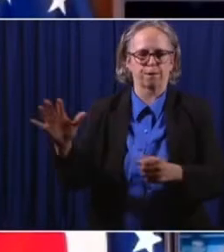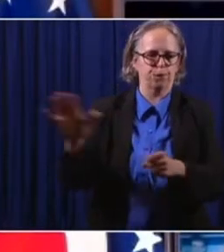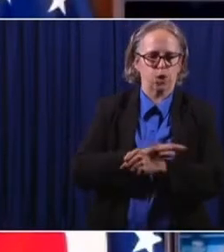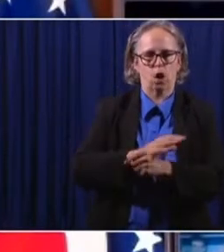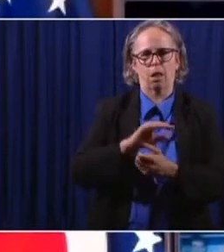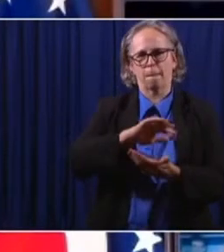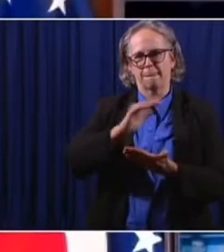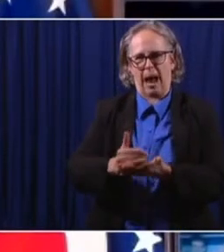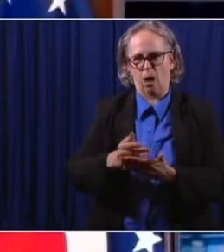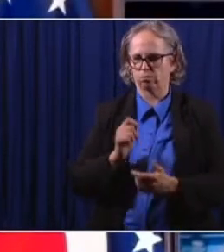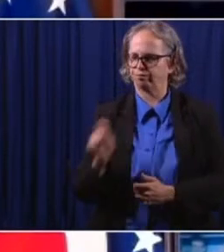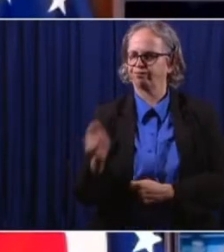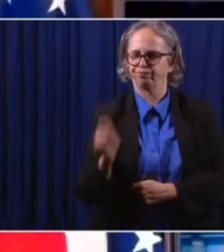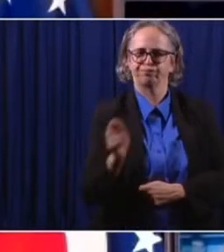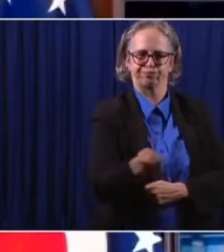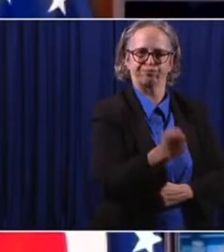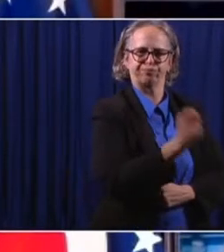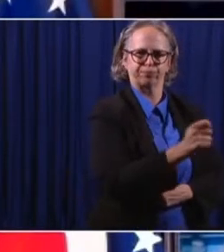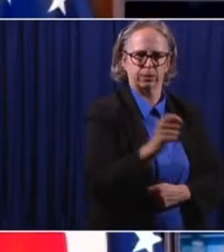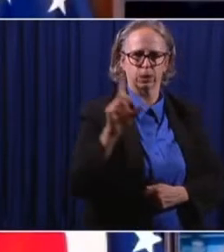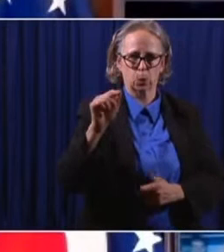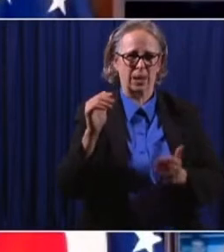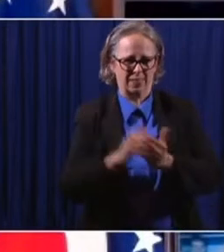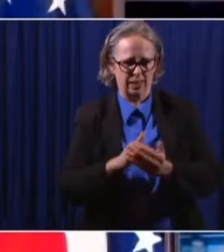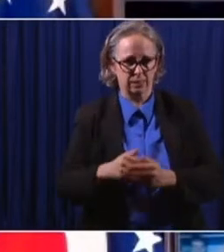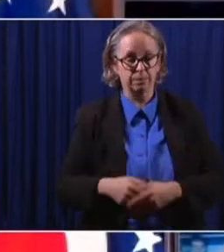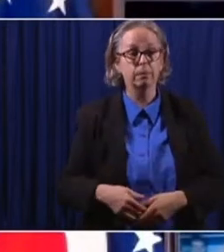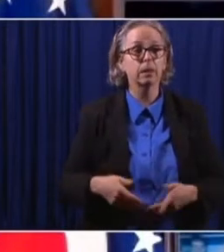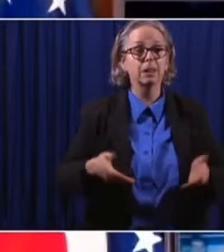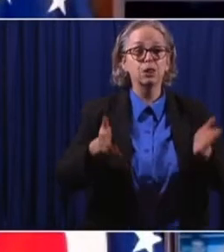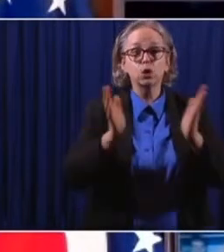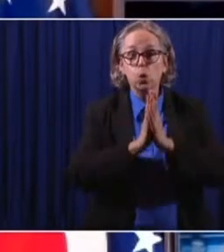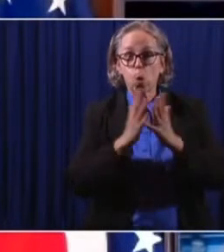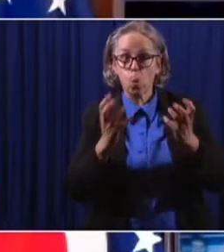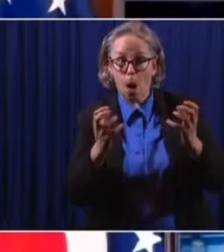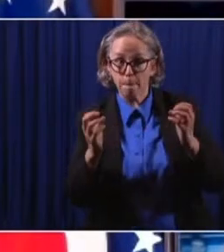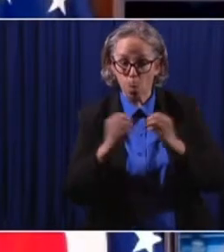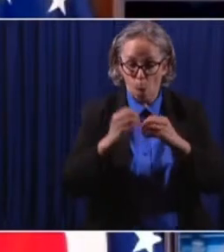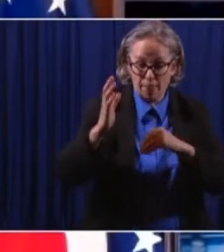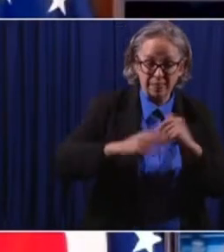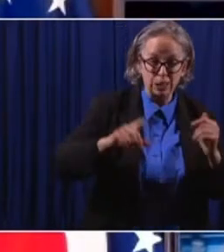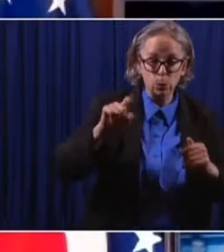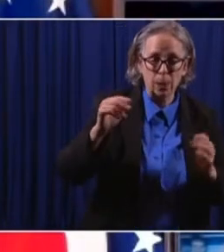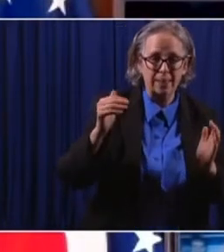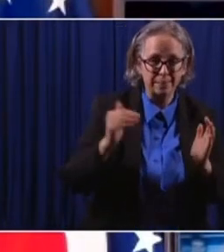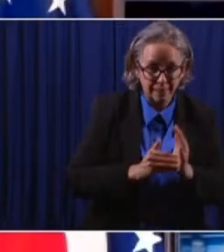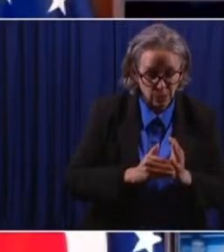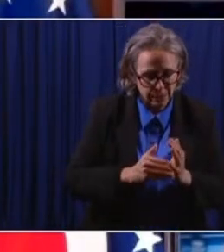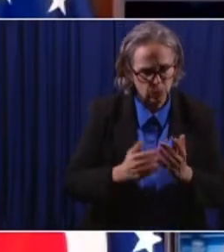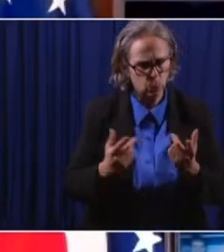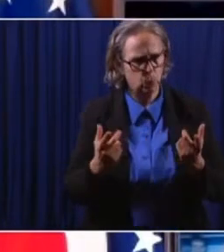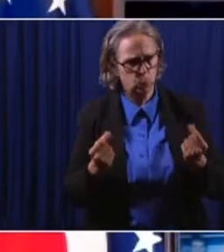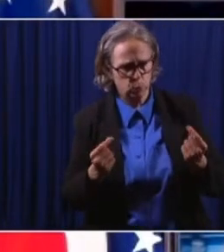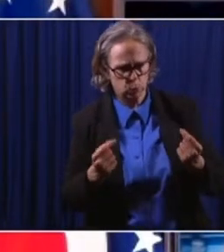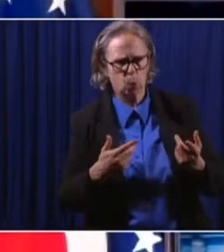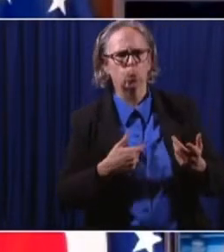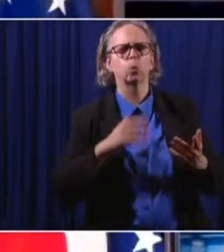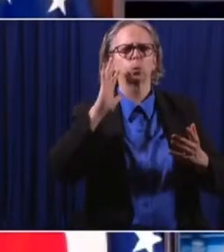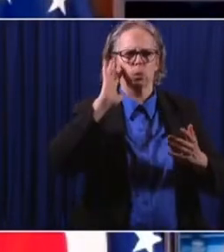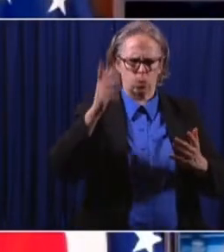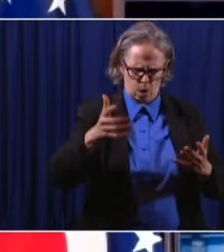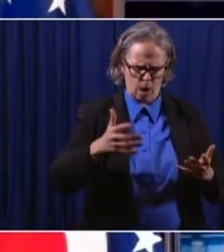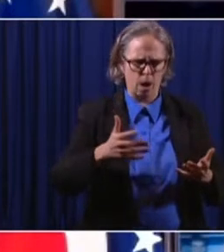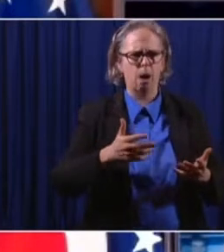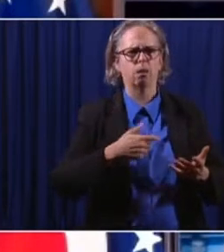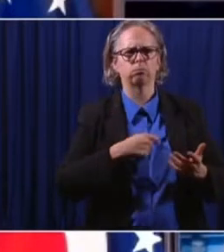who qualify. And for schools that went above the $20,000, they will get the entire $20,000, first $20,000,